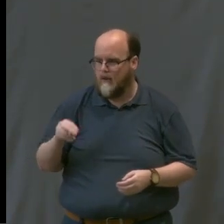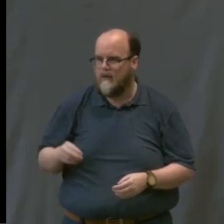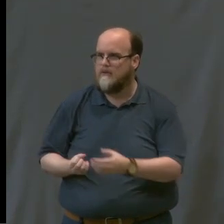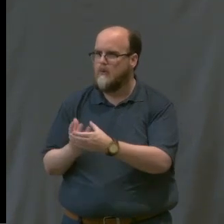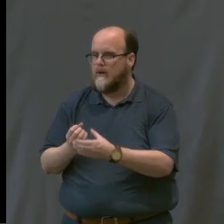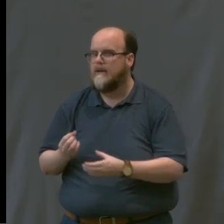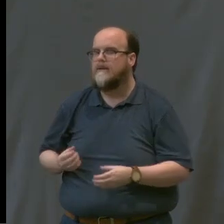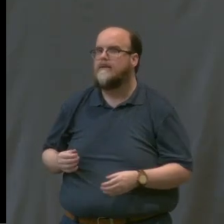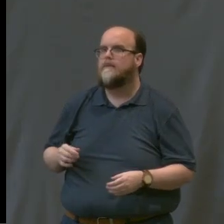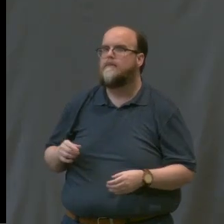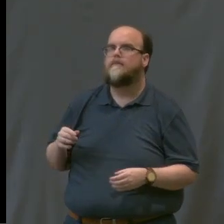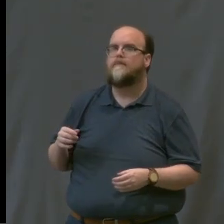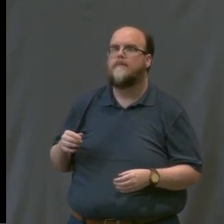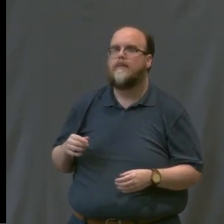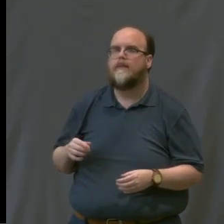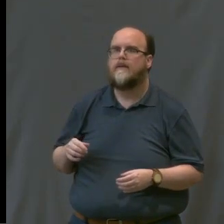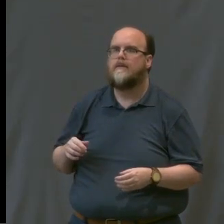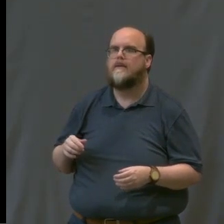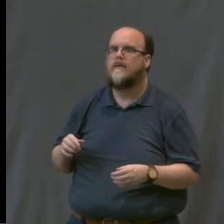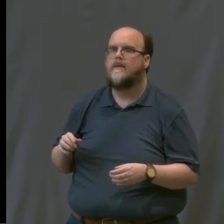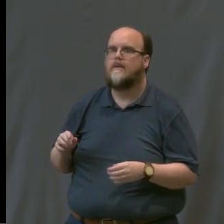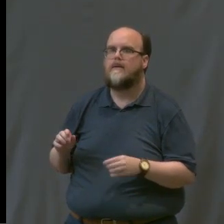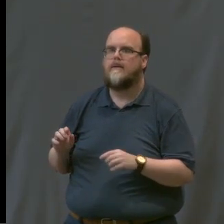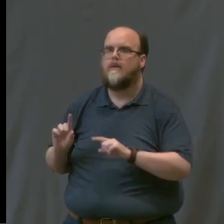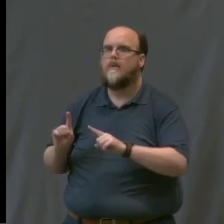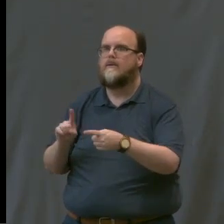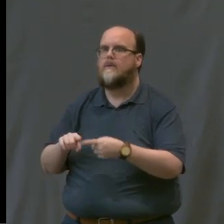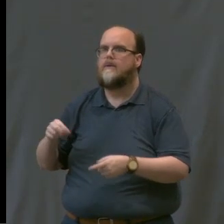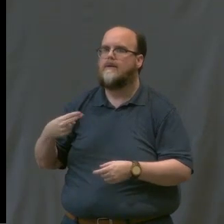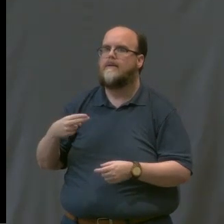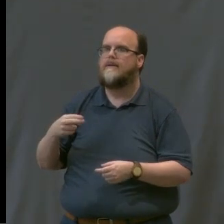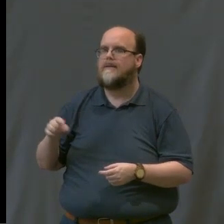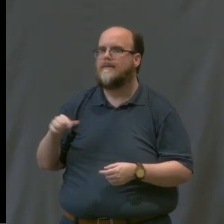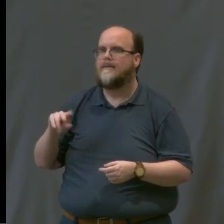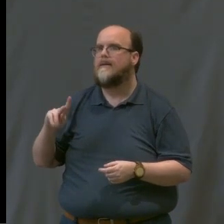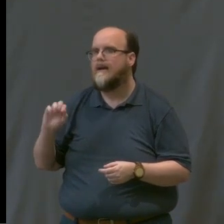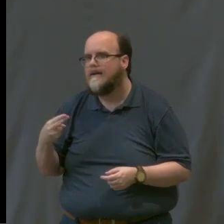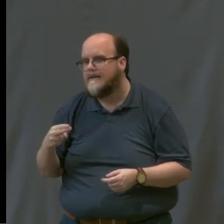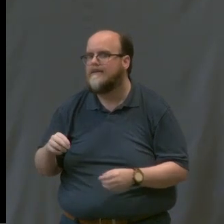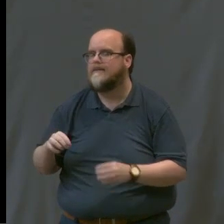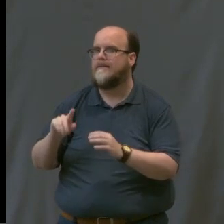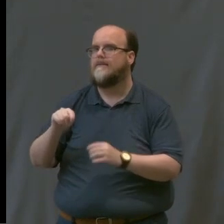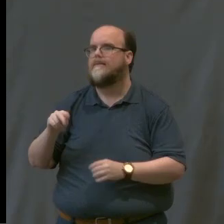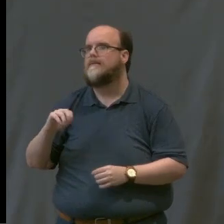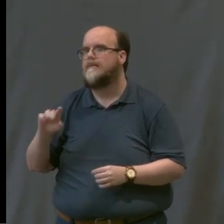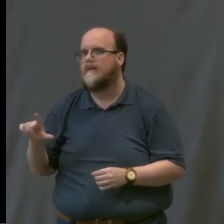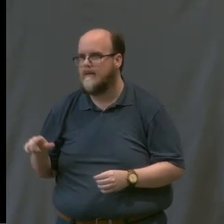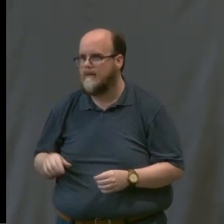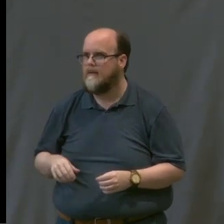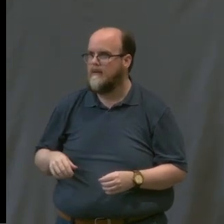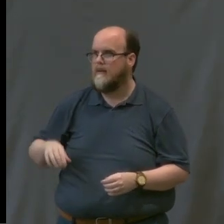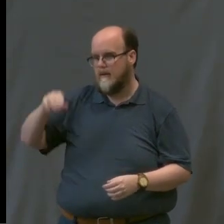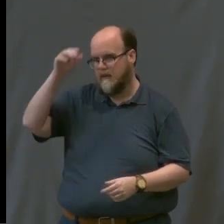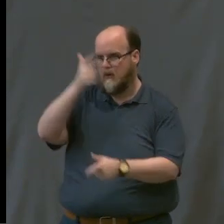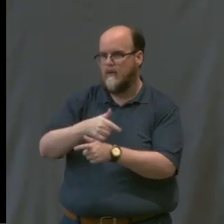that he walked just a few feet and got into Hezekiah's tunnel. Now, if you recall, Brother Colley spoke about